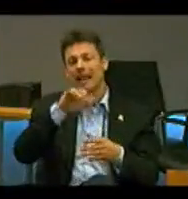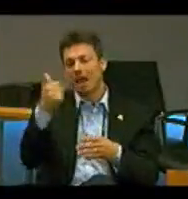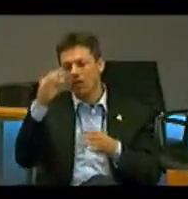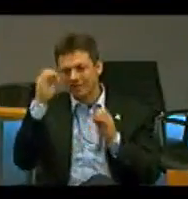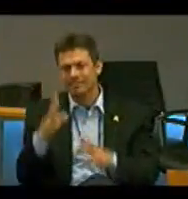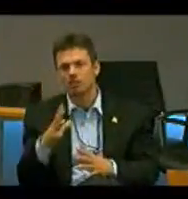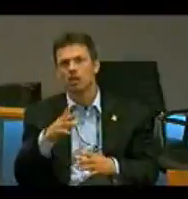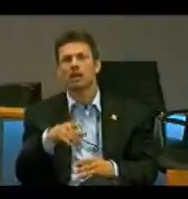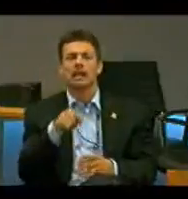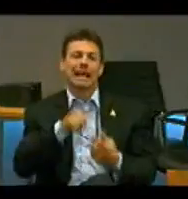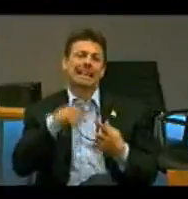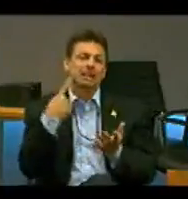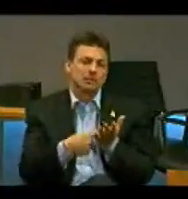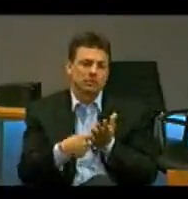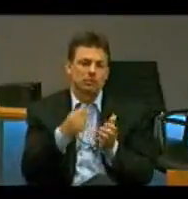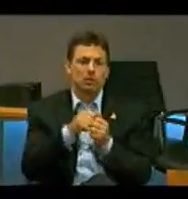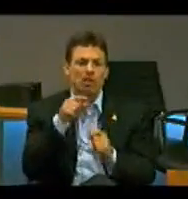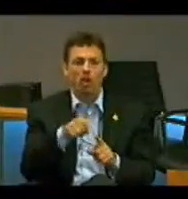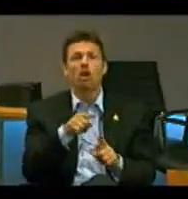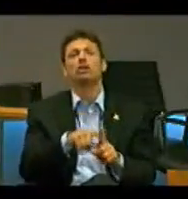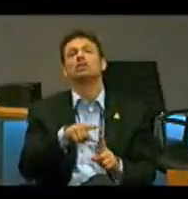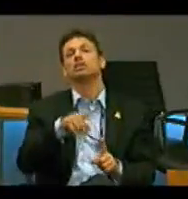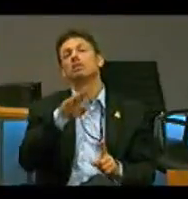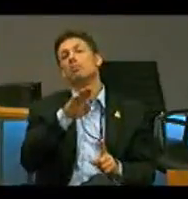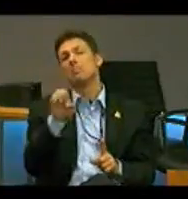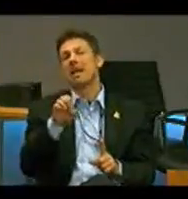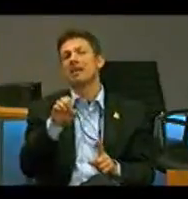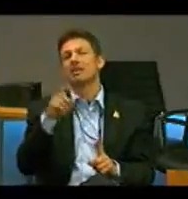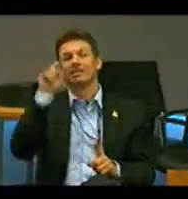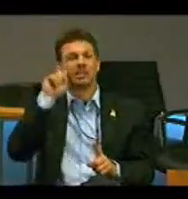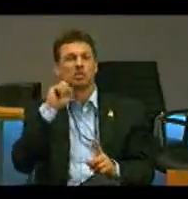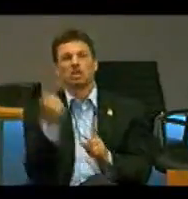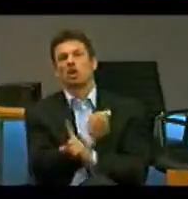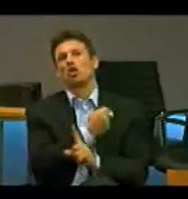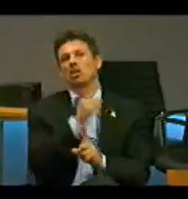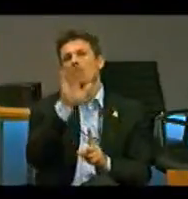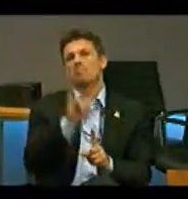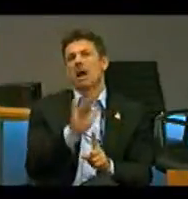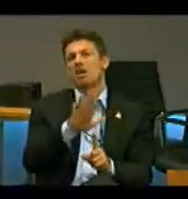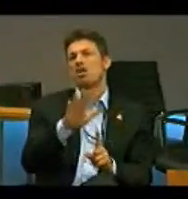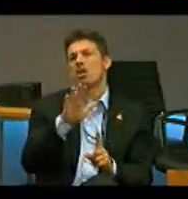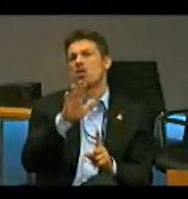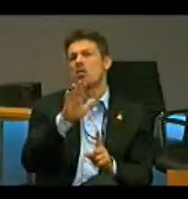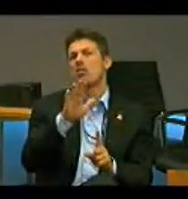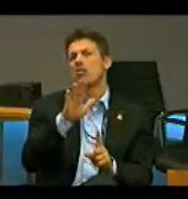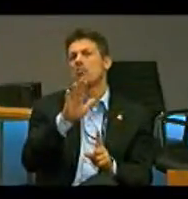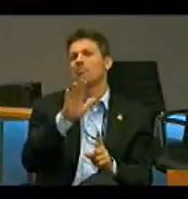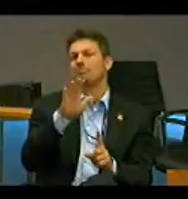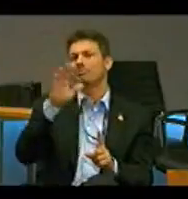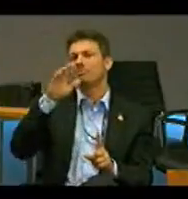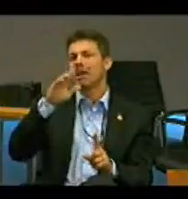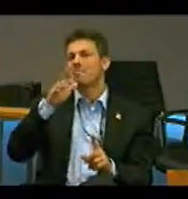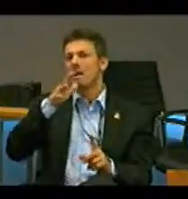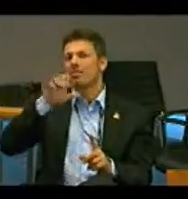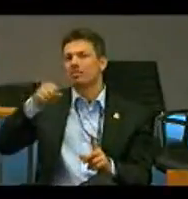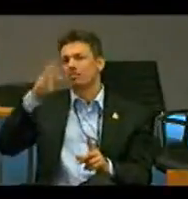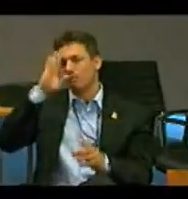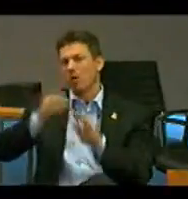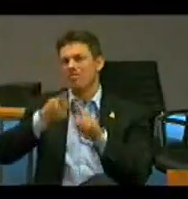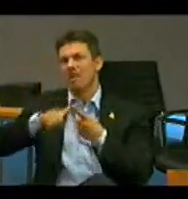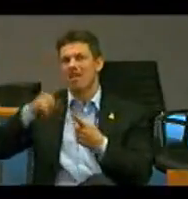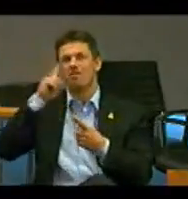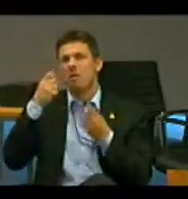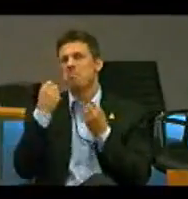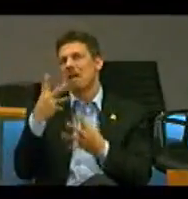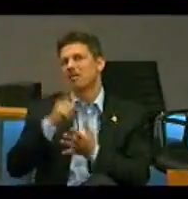that she had been sexually assaulted for weeks on end by her mother's boyfriend. And so at the end of the day, that child received services and did not harm